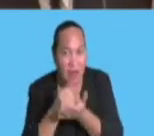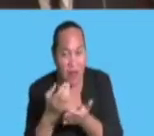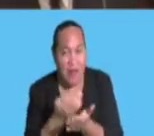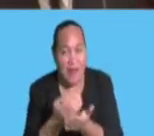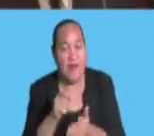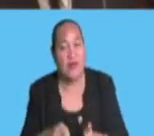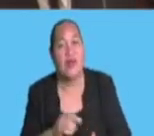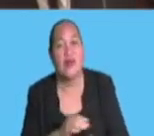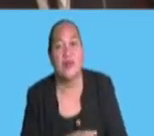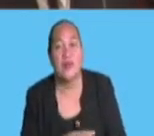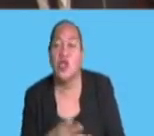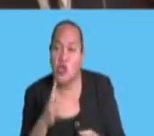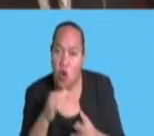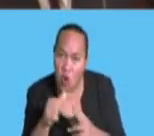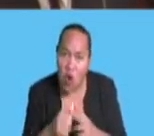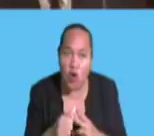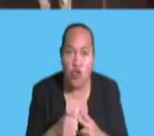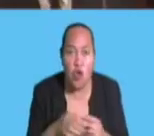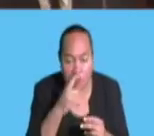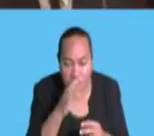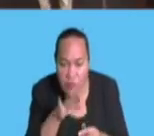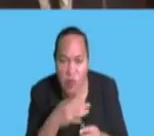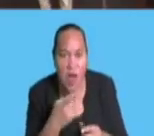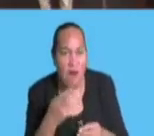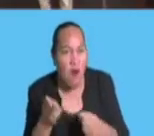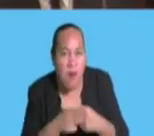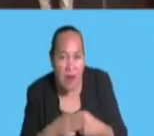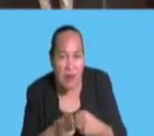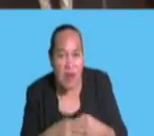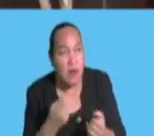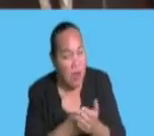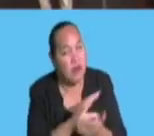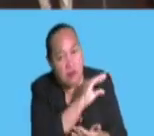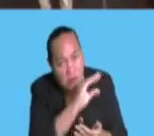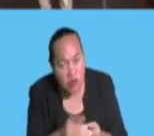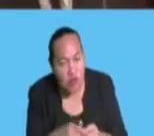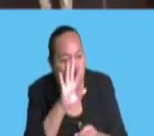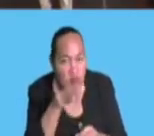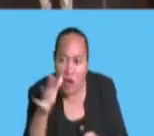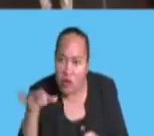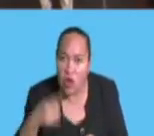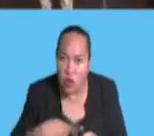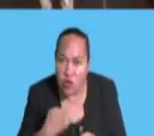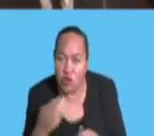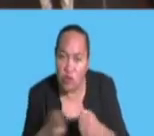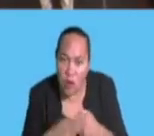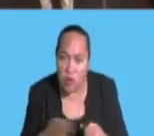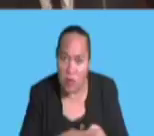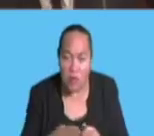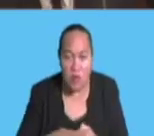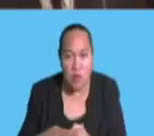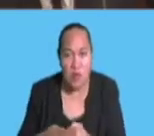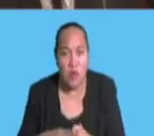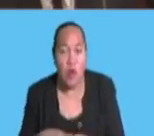reduction programs, including leak detection, pressure management, service pipe replacement, and air and boundary valve replacement programs, with an